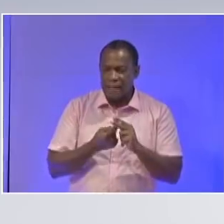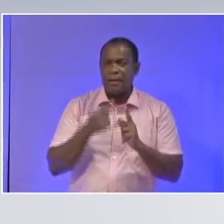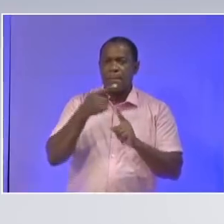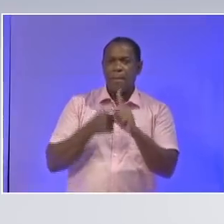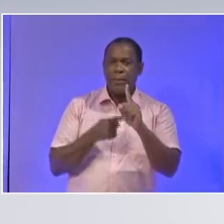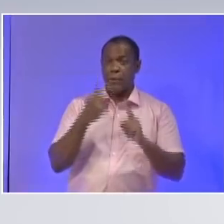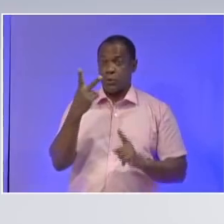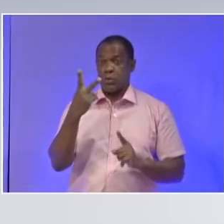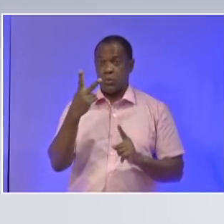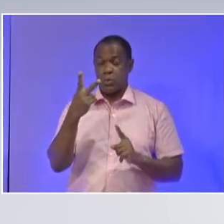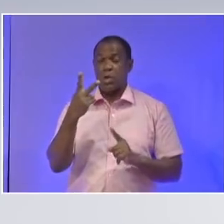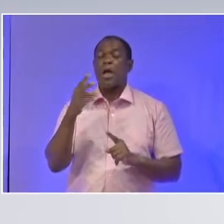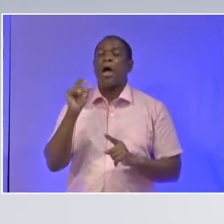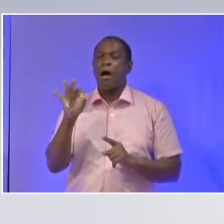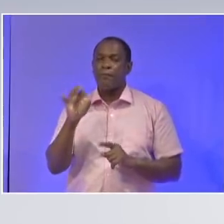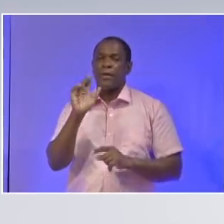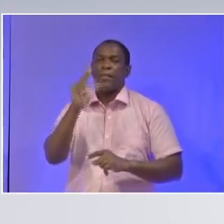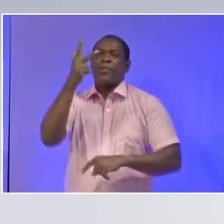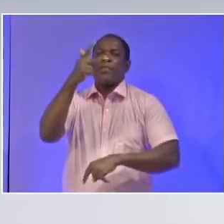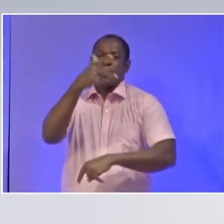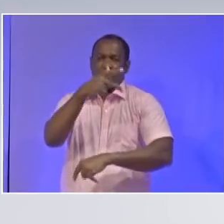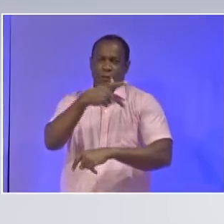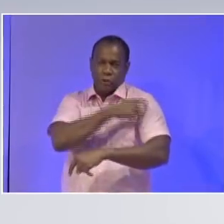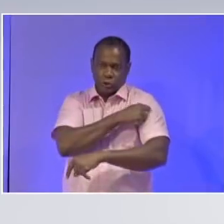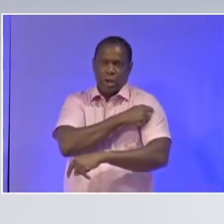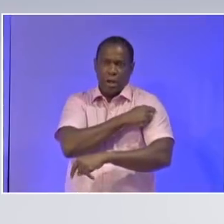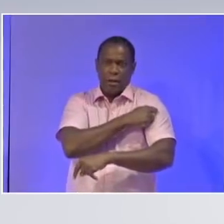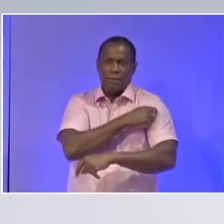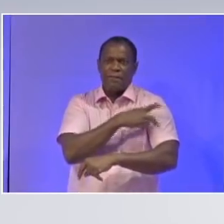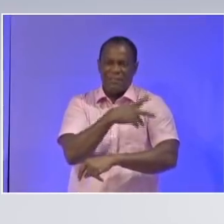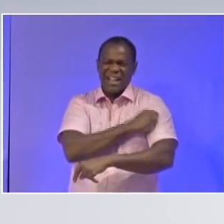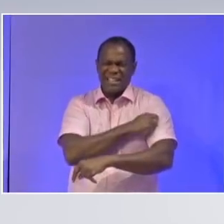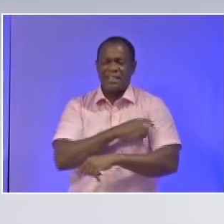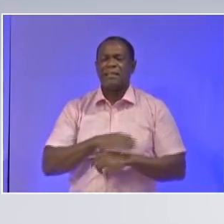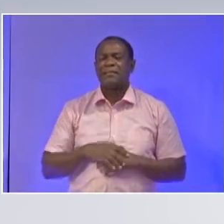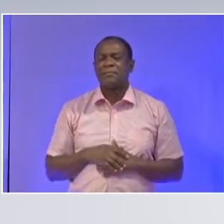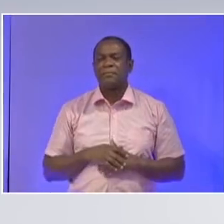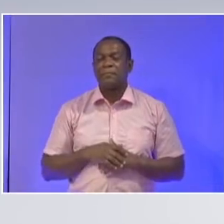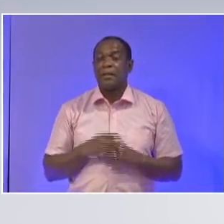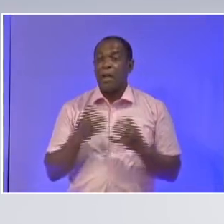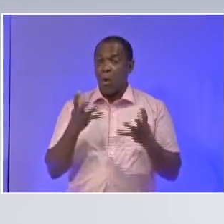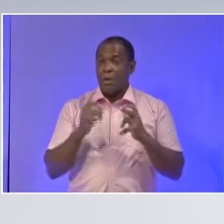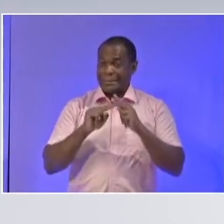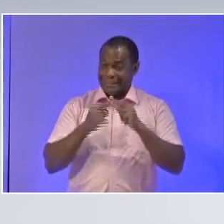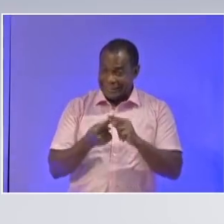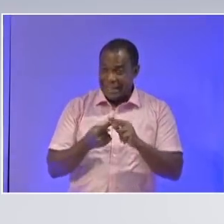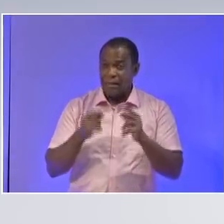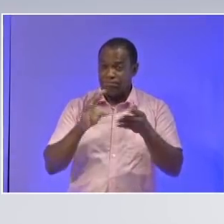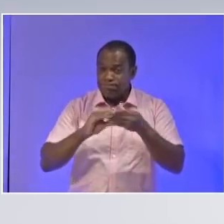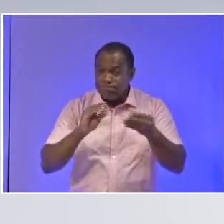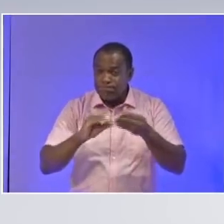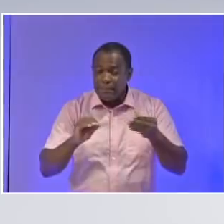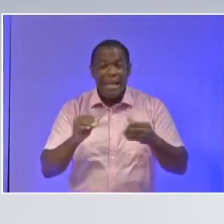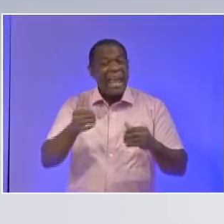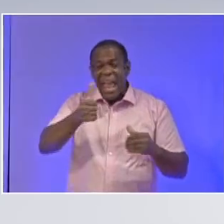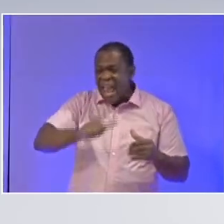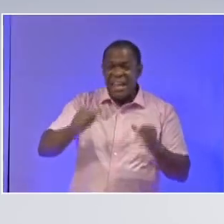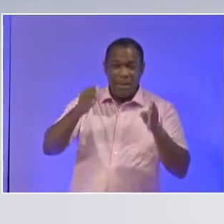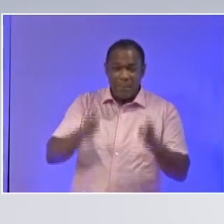of our booster program. I want to start off by saying anyone who missed their scheduled,